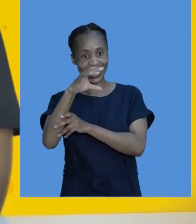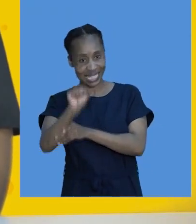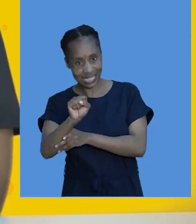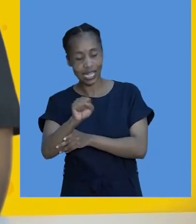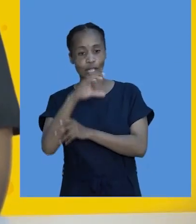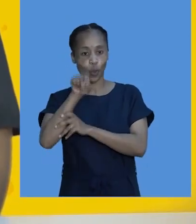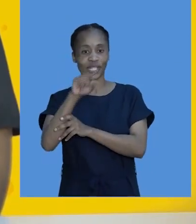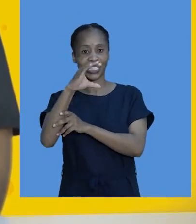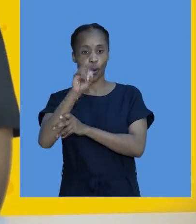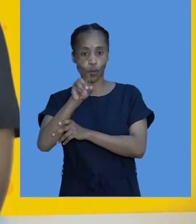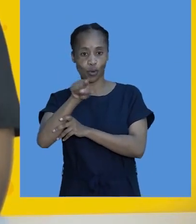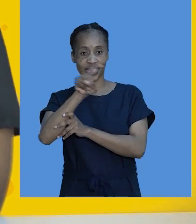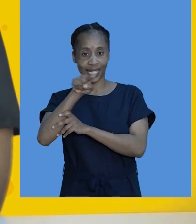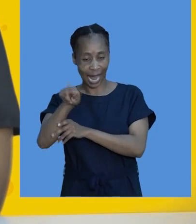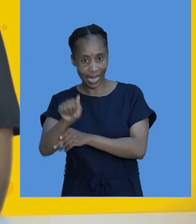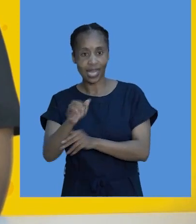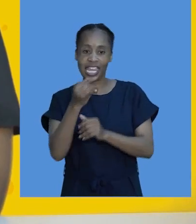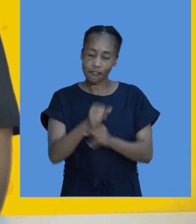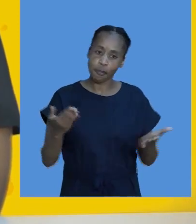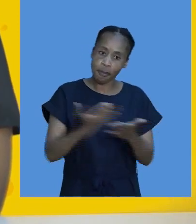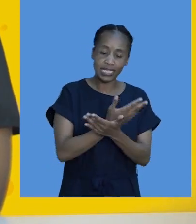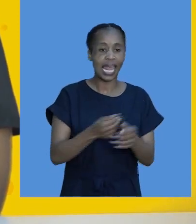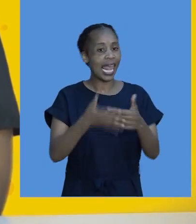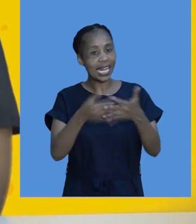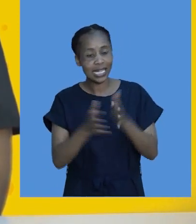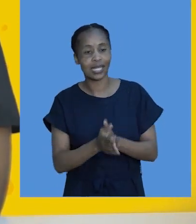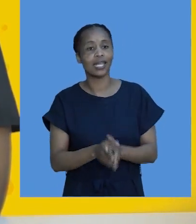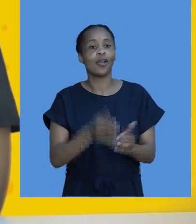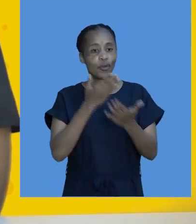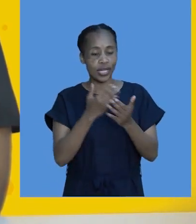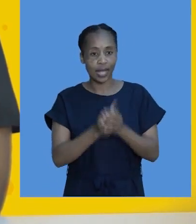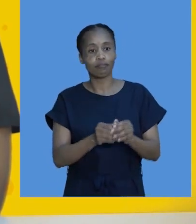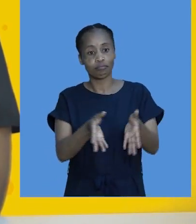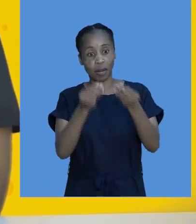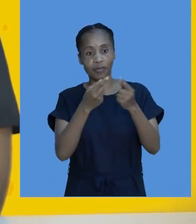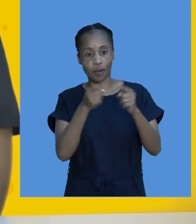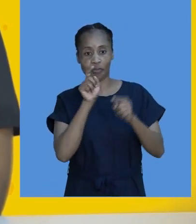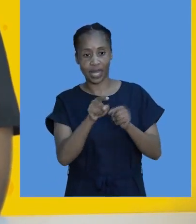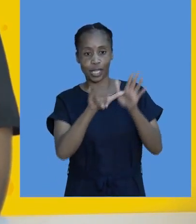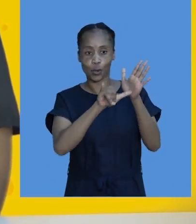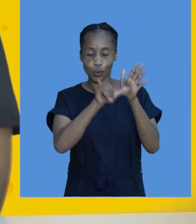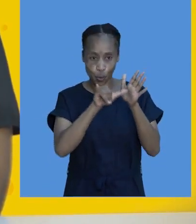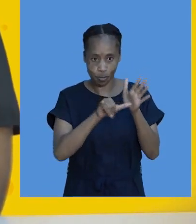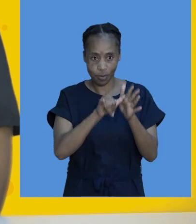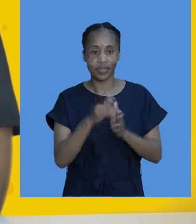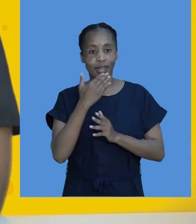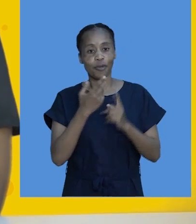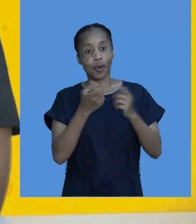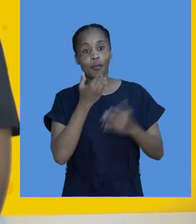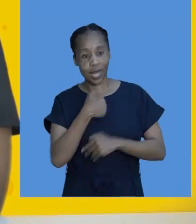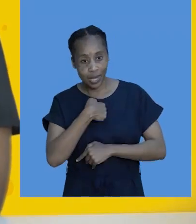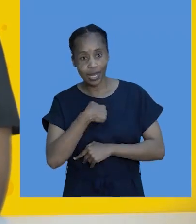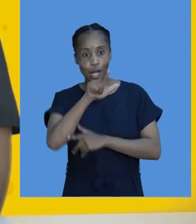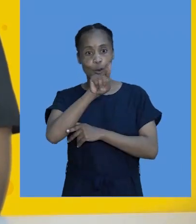www.wasamatrix.co.za. And if you missed any of our lessons, please check them out on our YouTube channel. From me, Luni, Pearl,